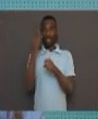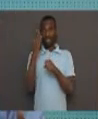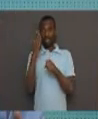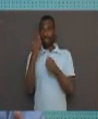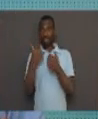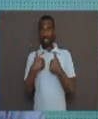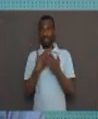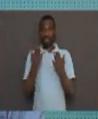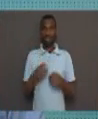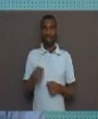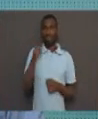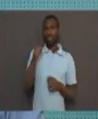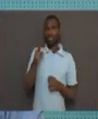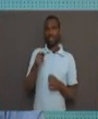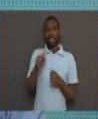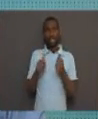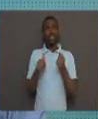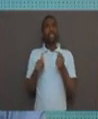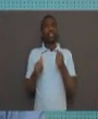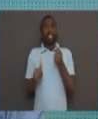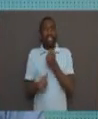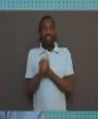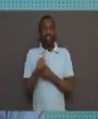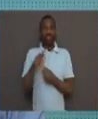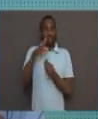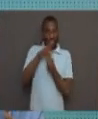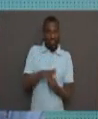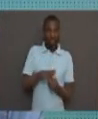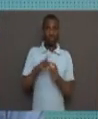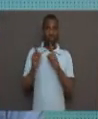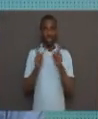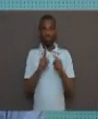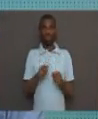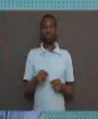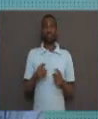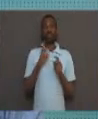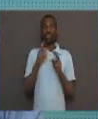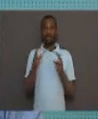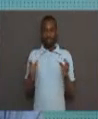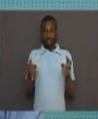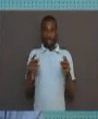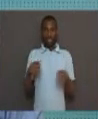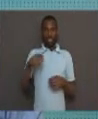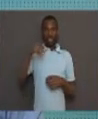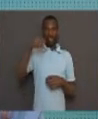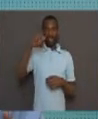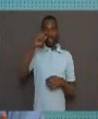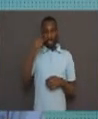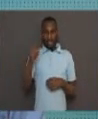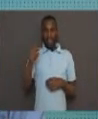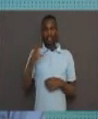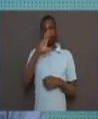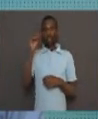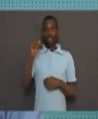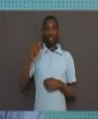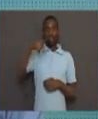effect is achieved by a combination of radium and zinc sulfide.